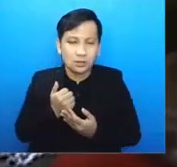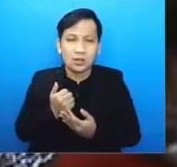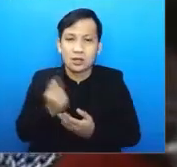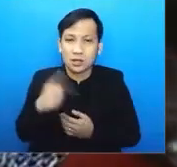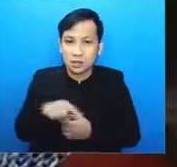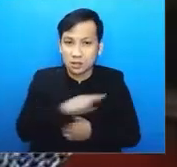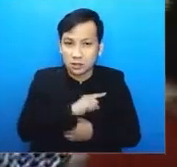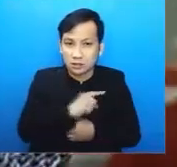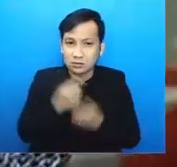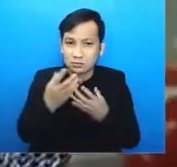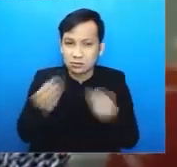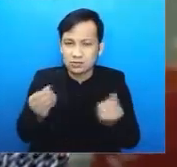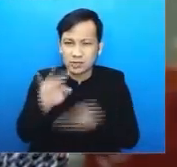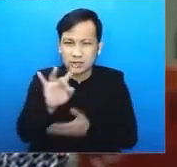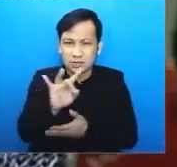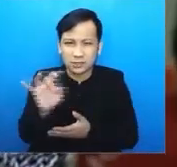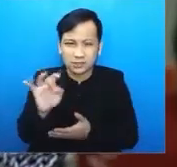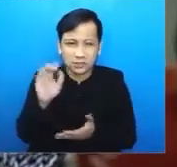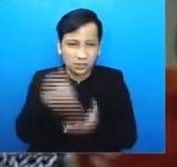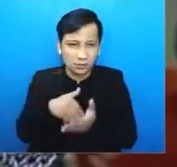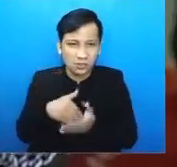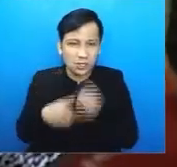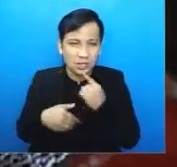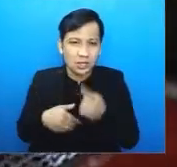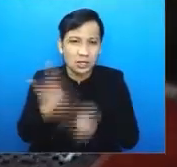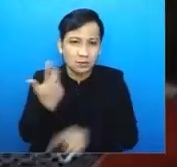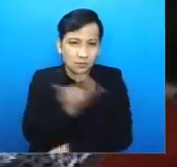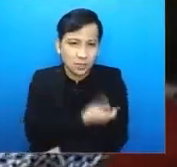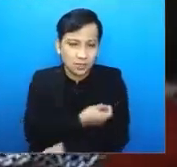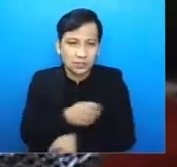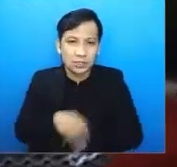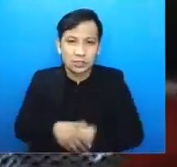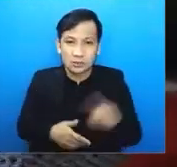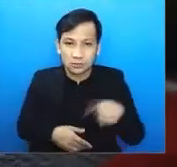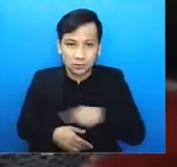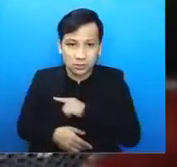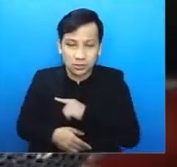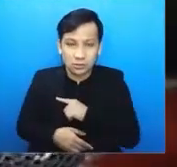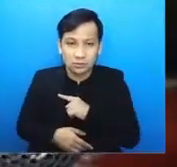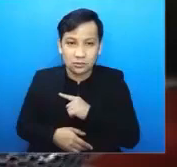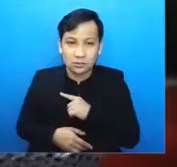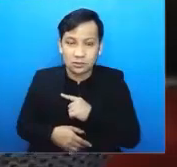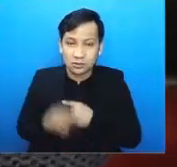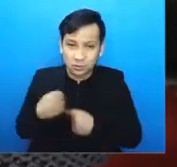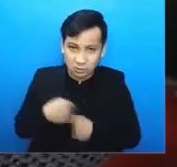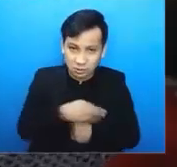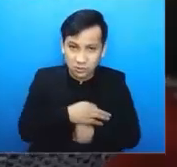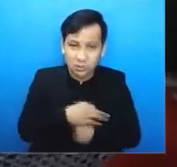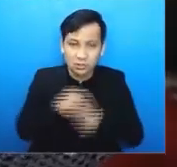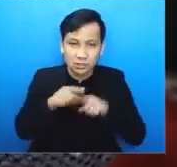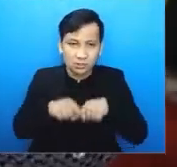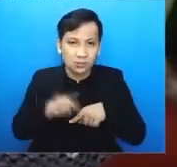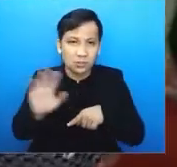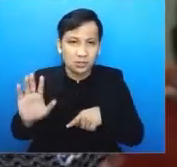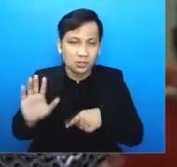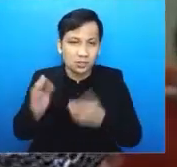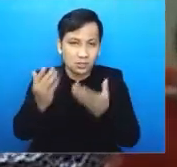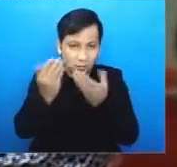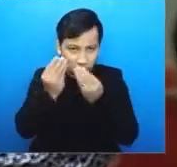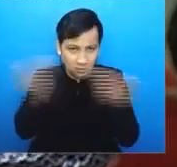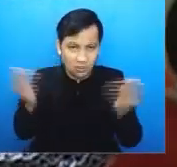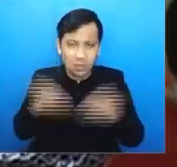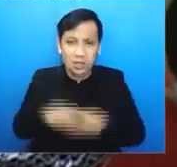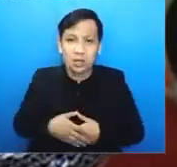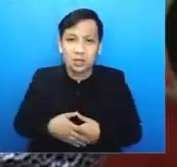about 800 000 vaccines for our employees their dependents the